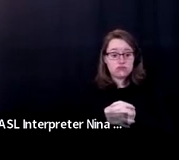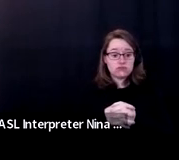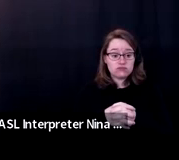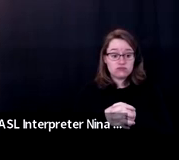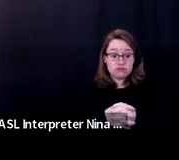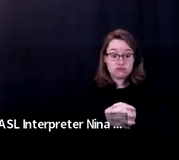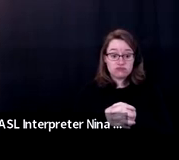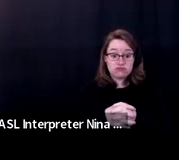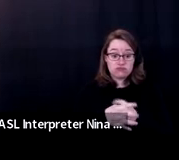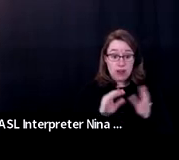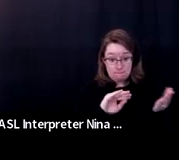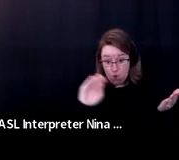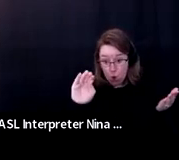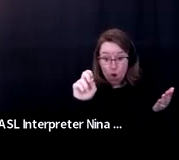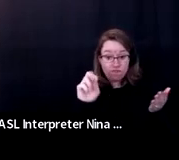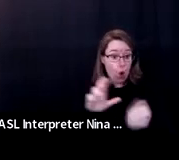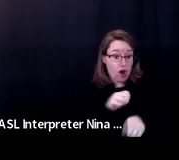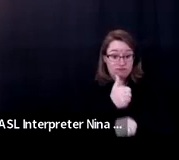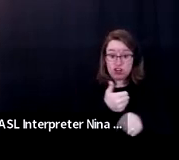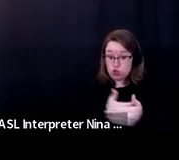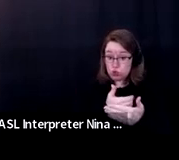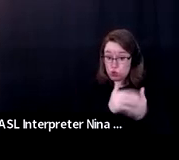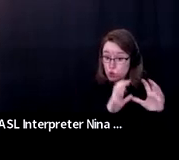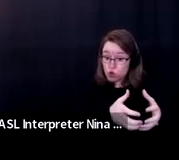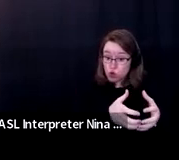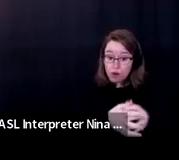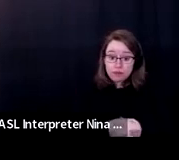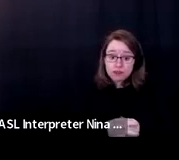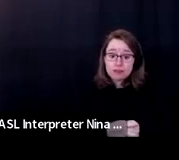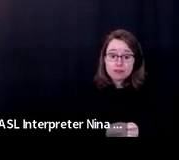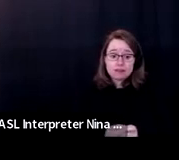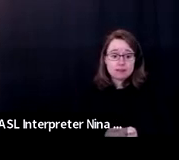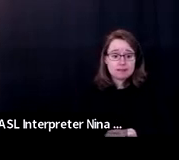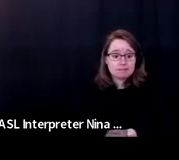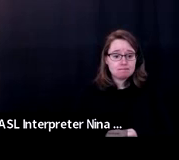cluster, or do you see any new relationships?